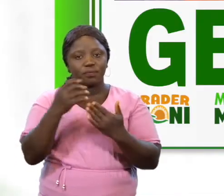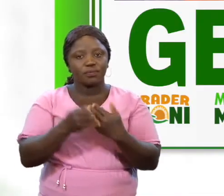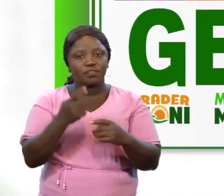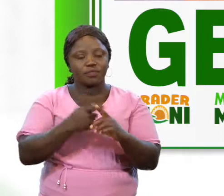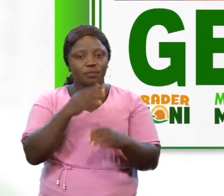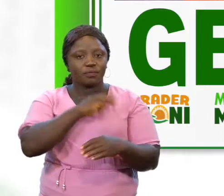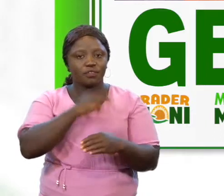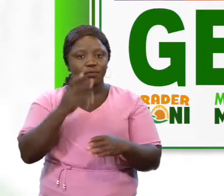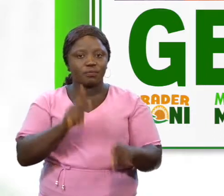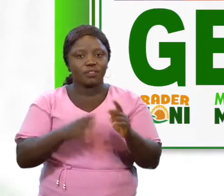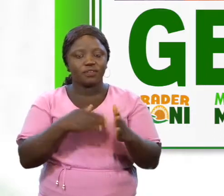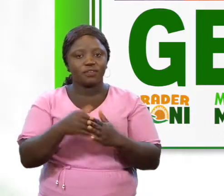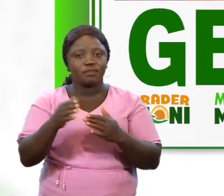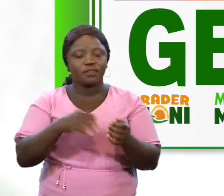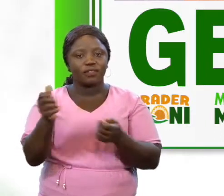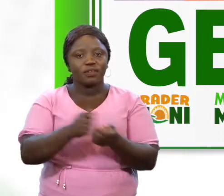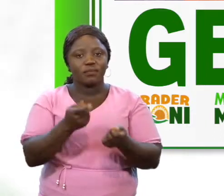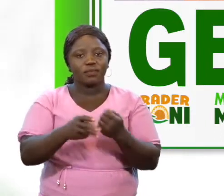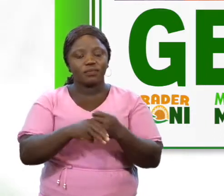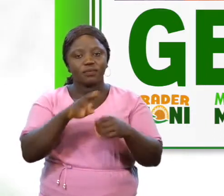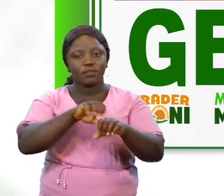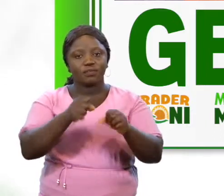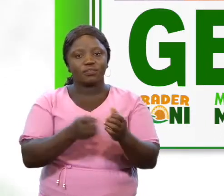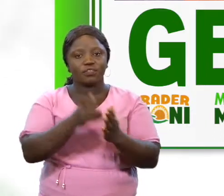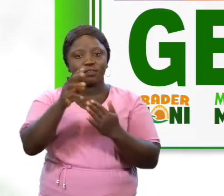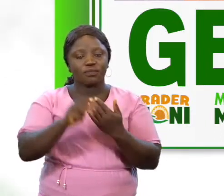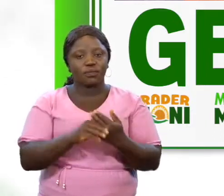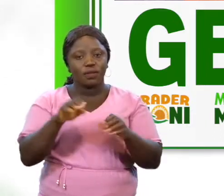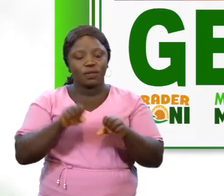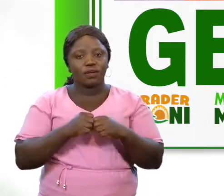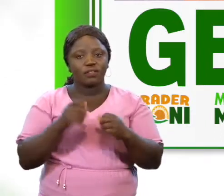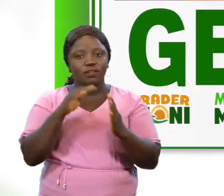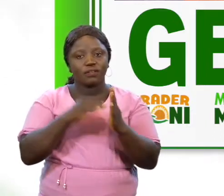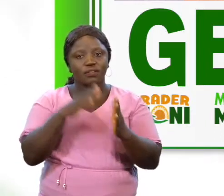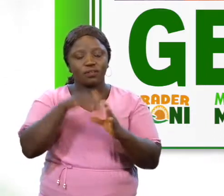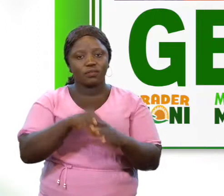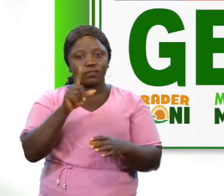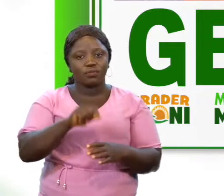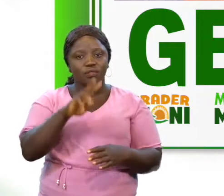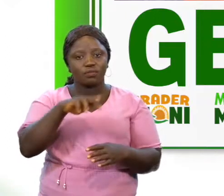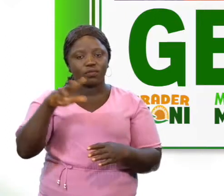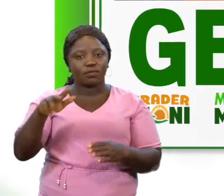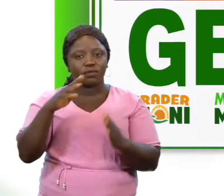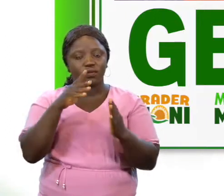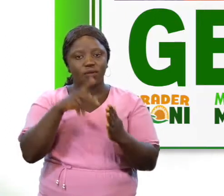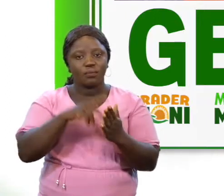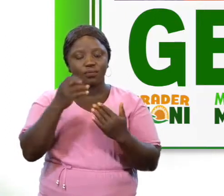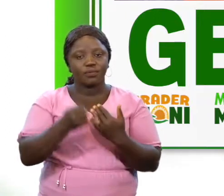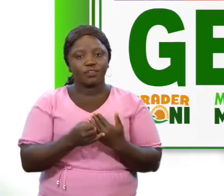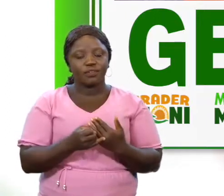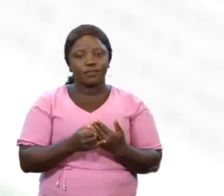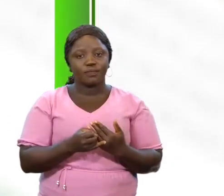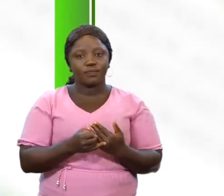of the Ministry of Humanitarian Affairs, Disaster Management and Social Development as listed in the 2023